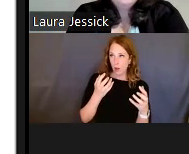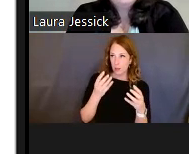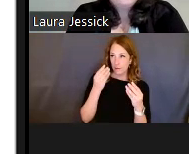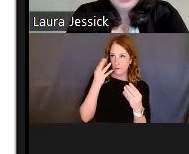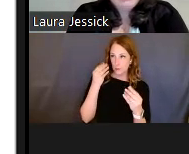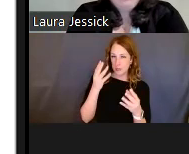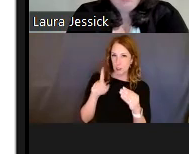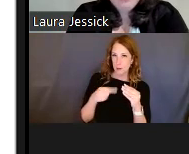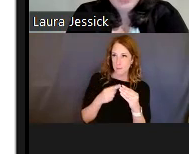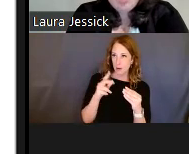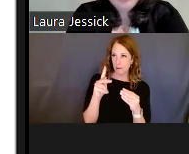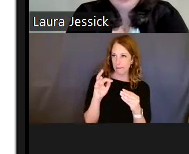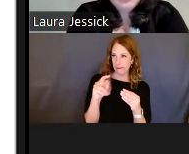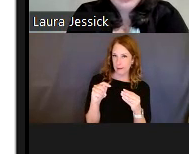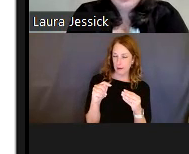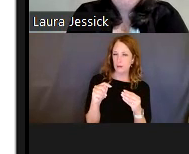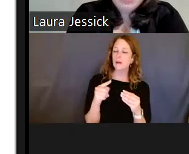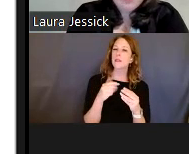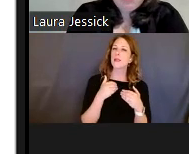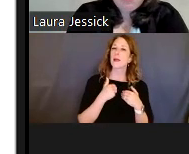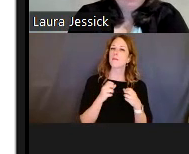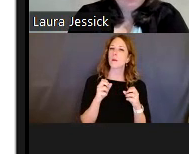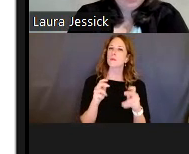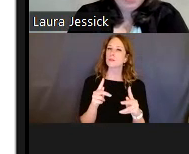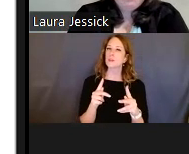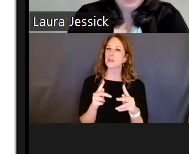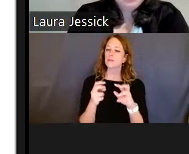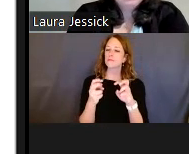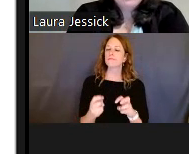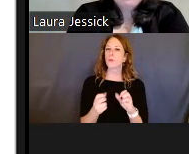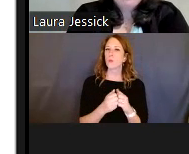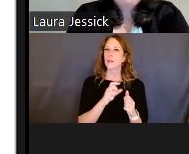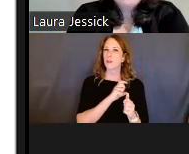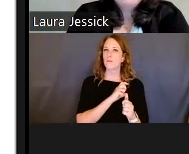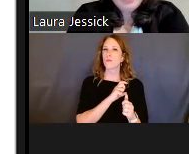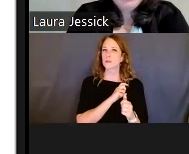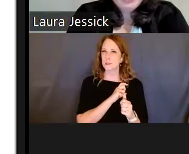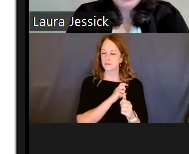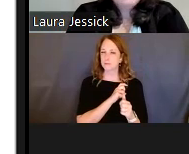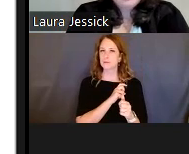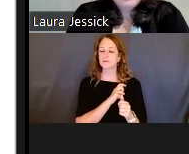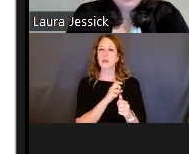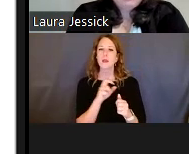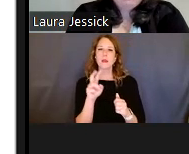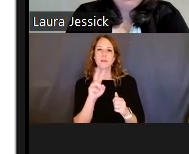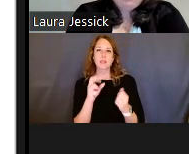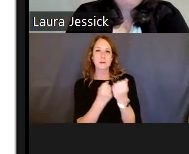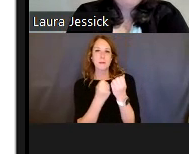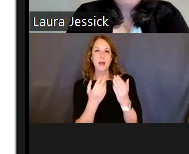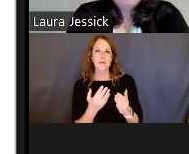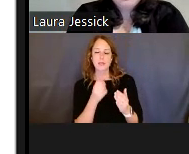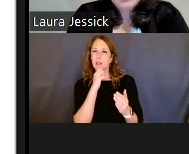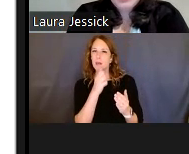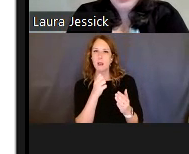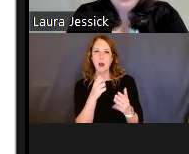kit, they are offered the opportunity to meet with law enforcement. So the victim advocate is not taking on the role of